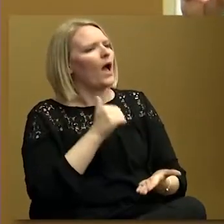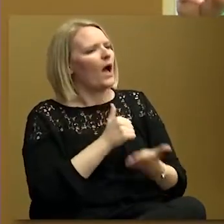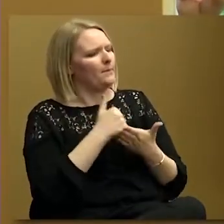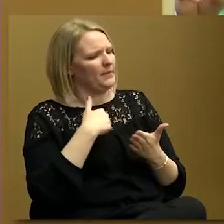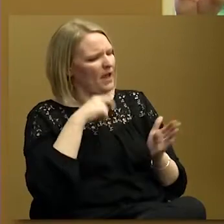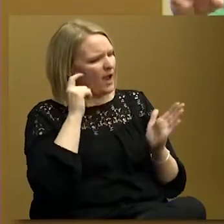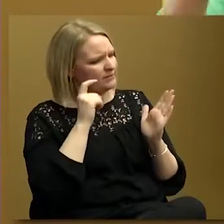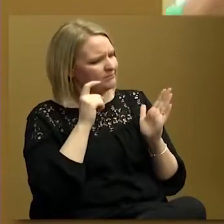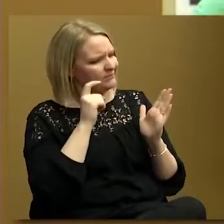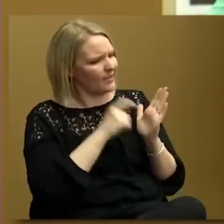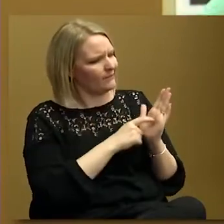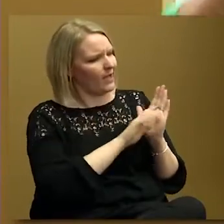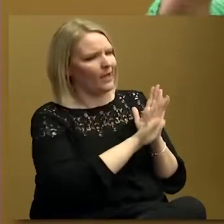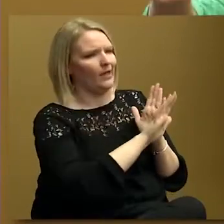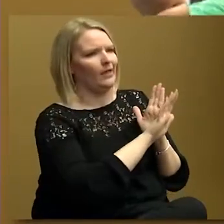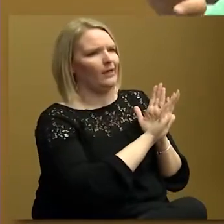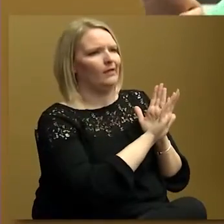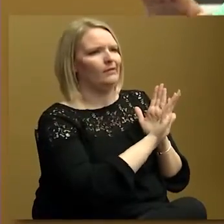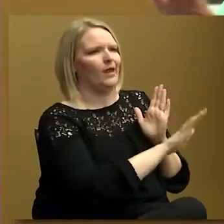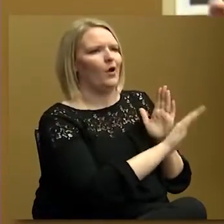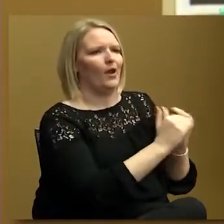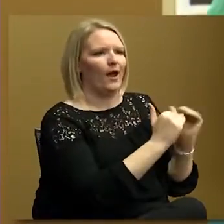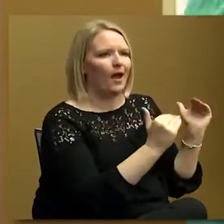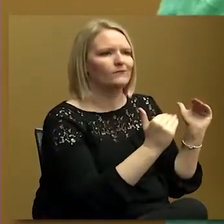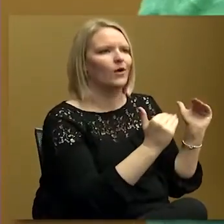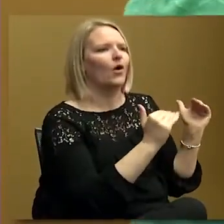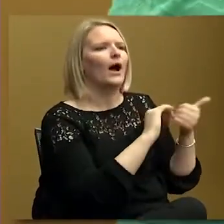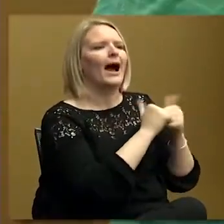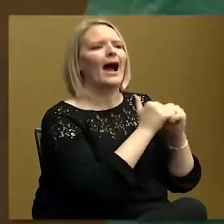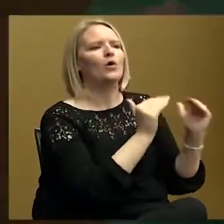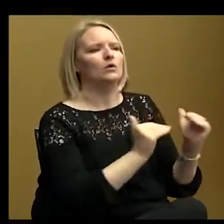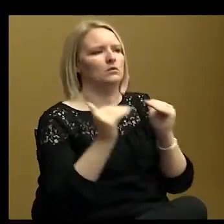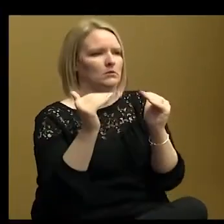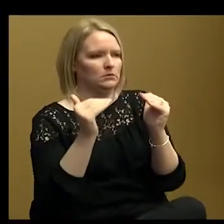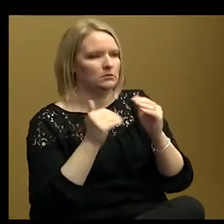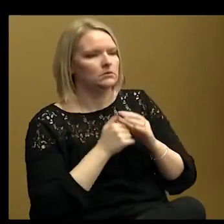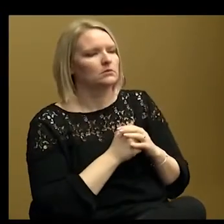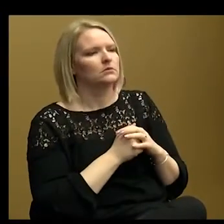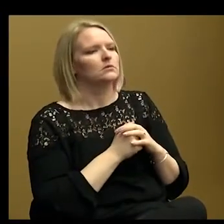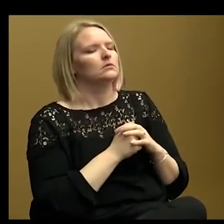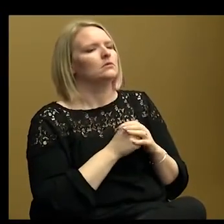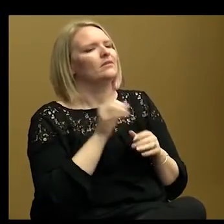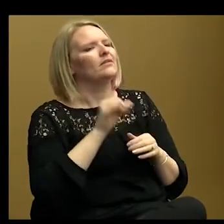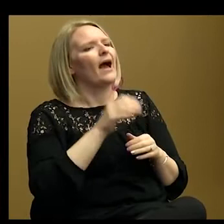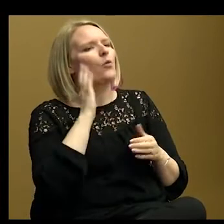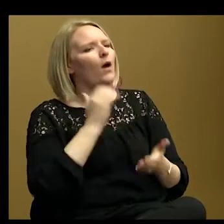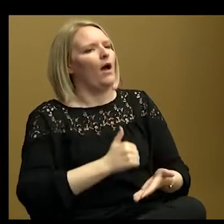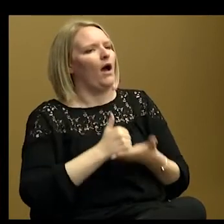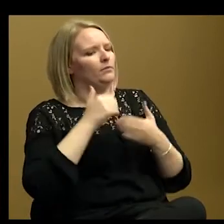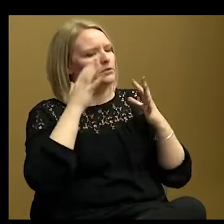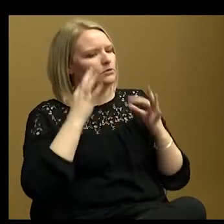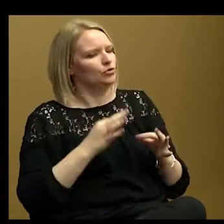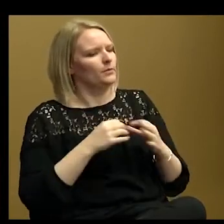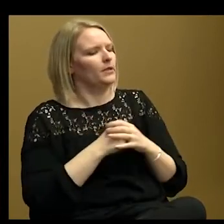kid is and then where you can go from there. And it helps to determine